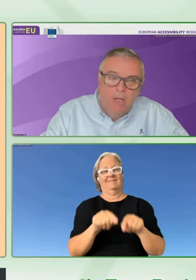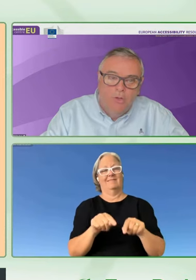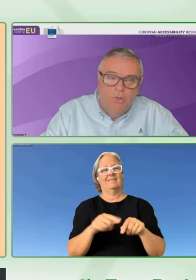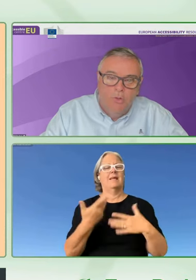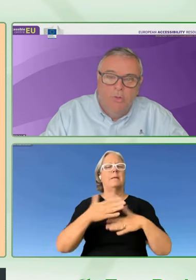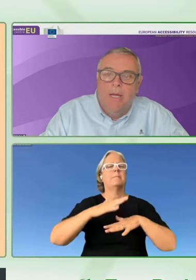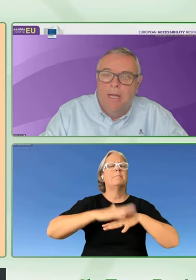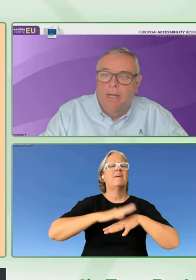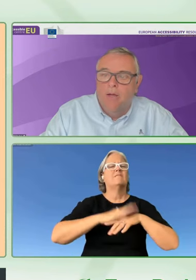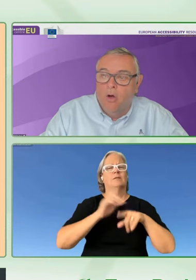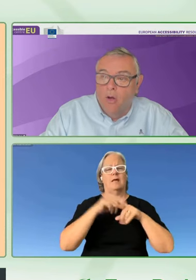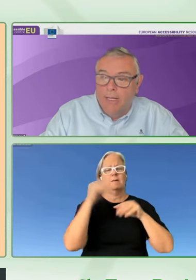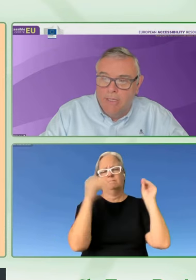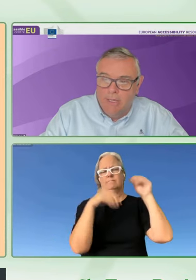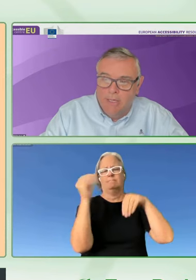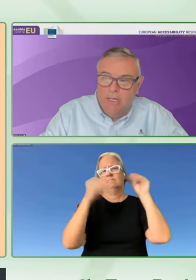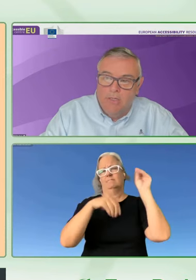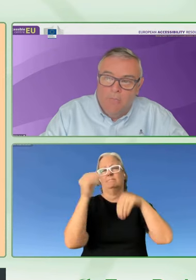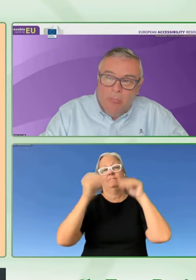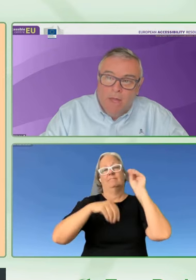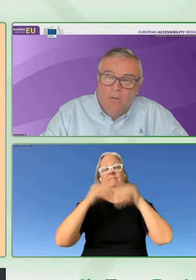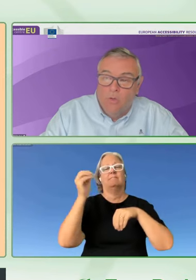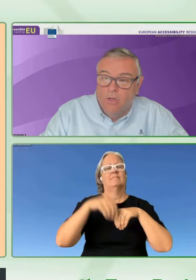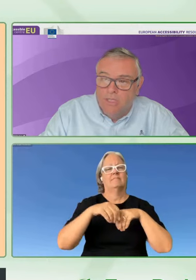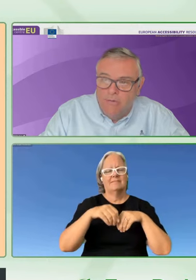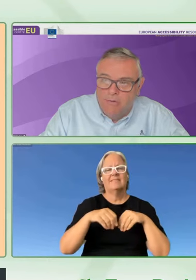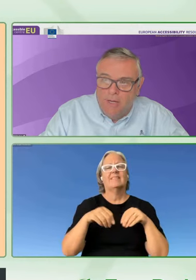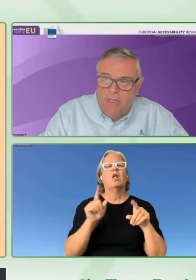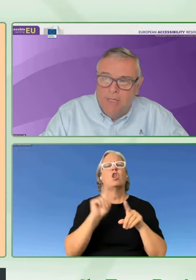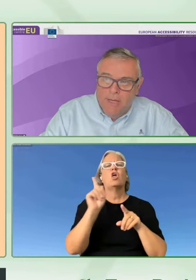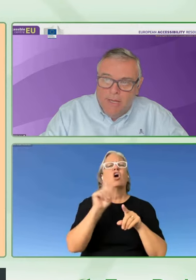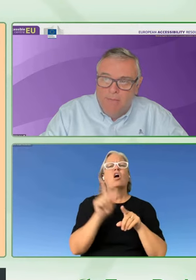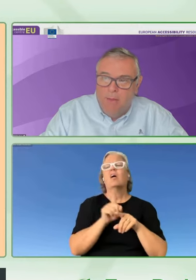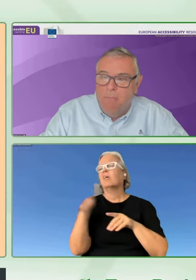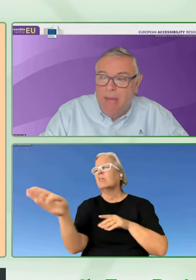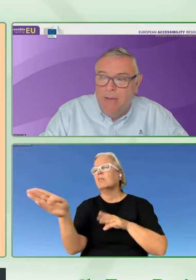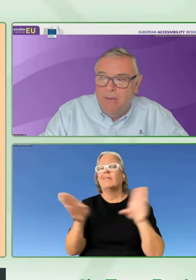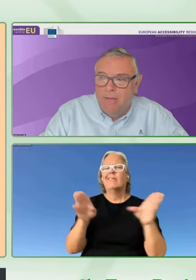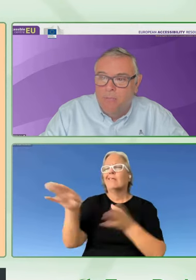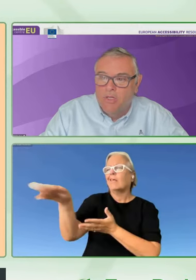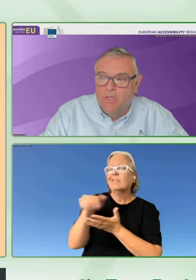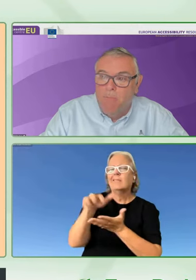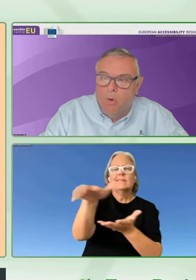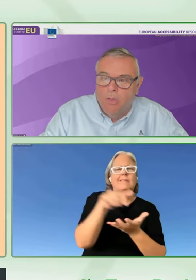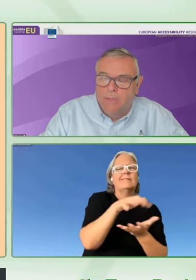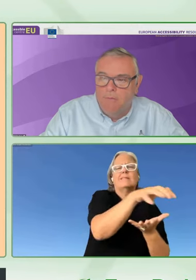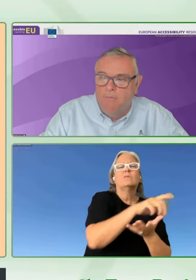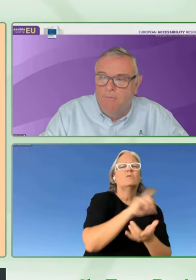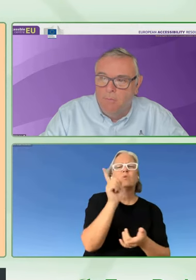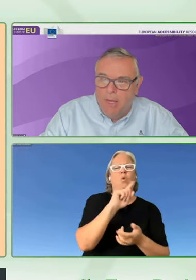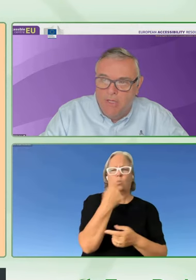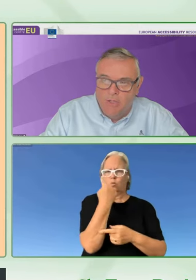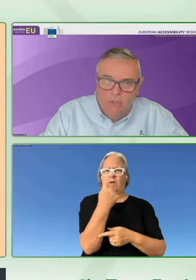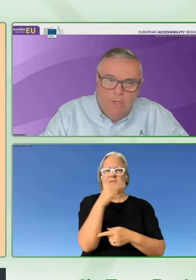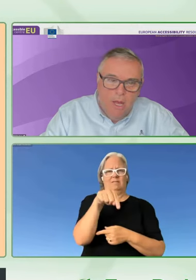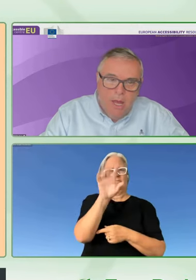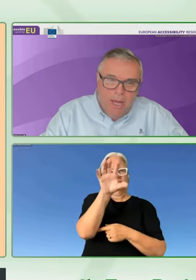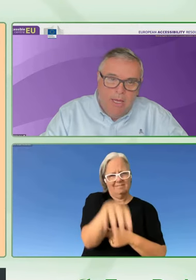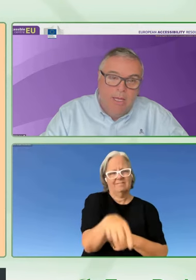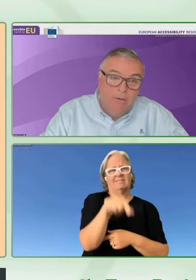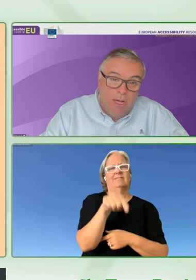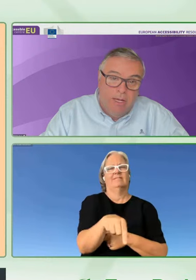a one-stop shop to collect and to concentrate the main and the most important